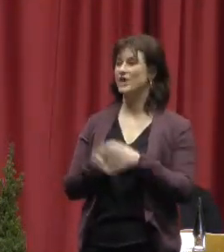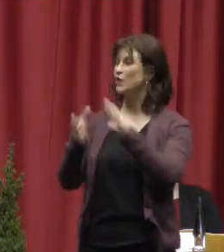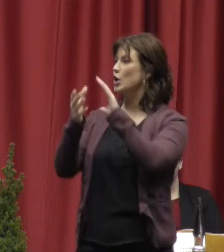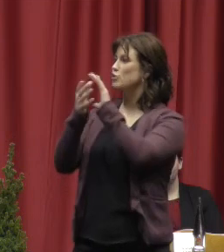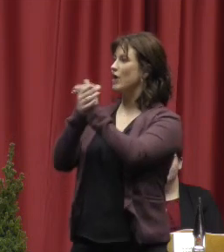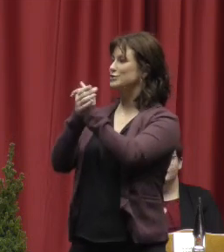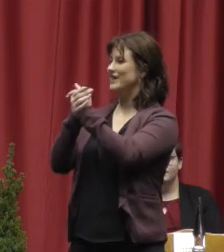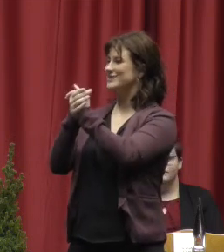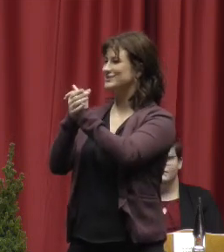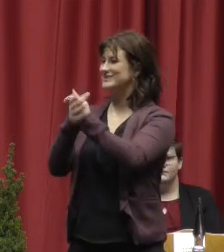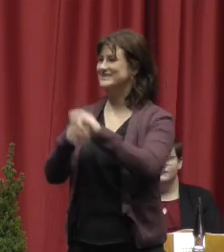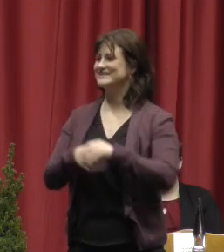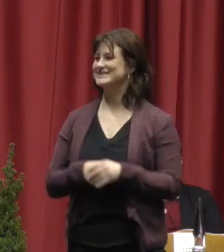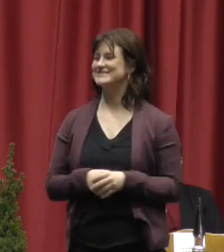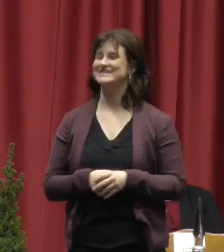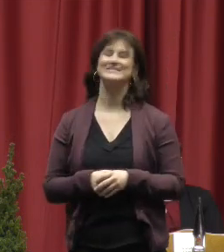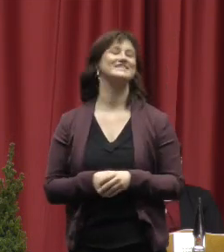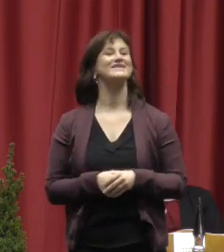Congratulations.